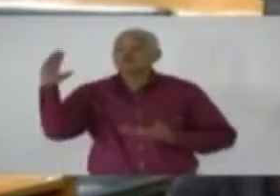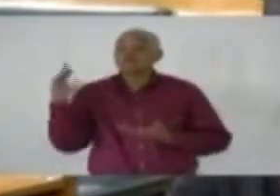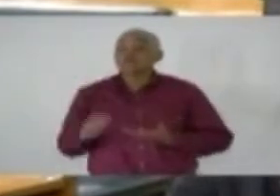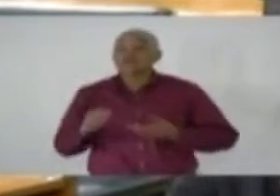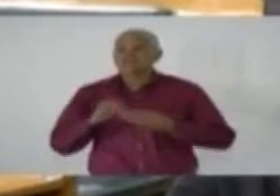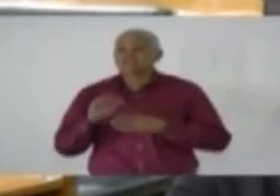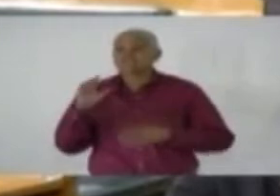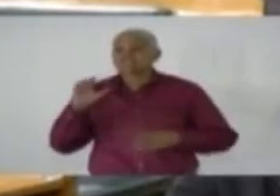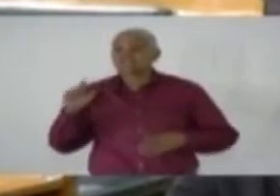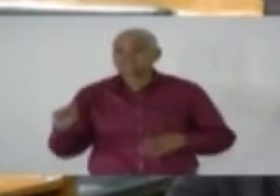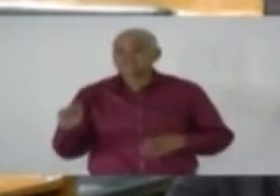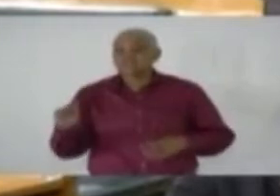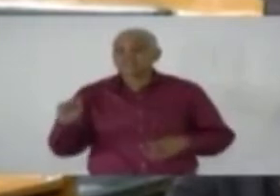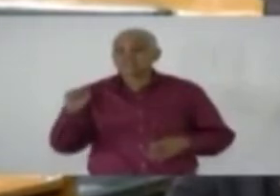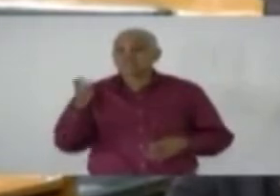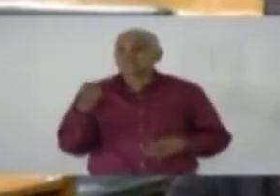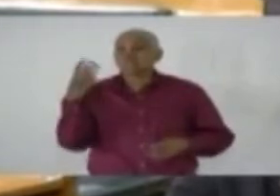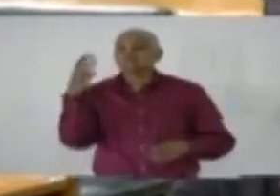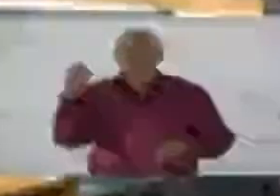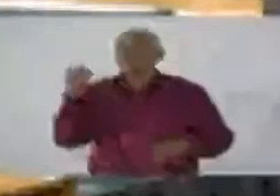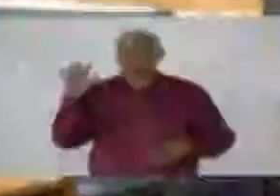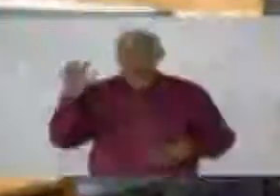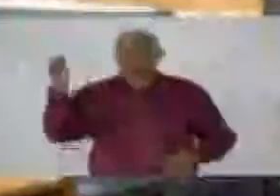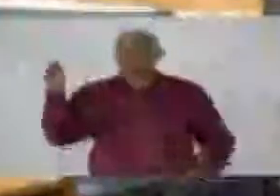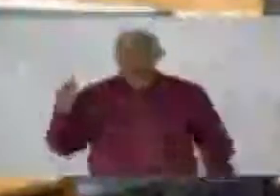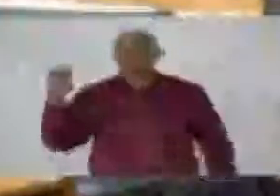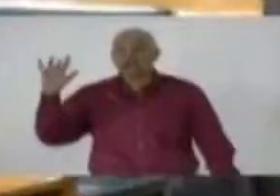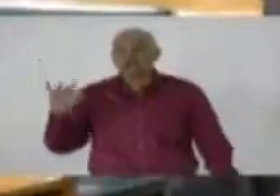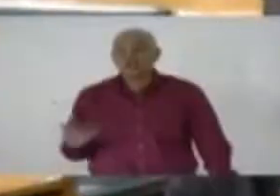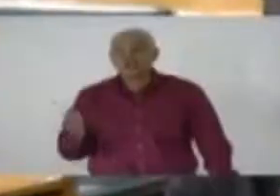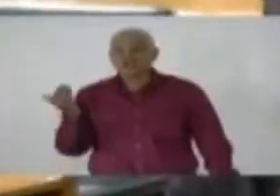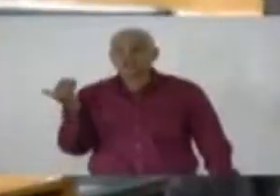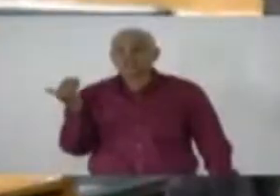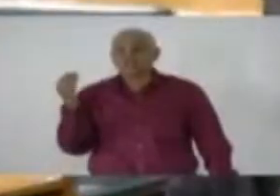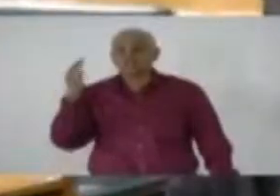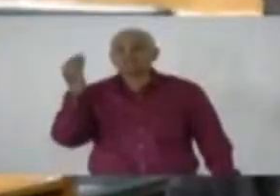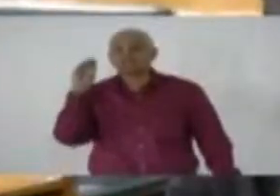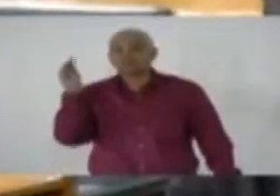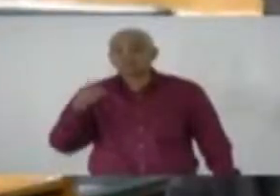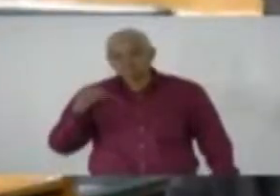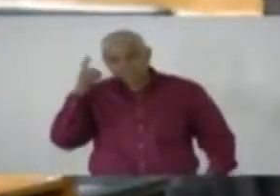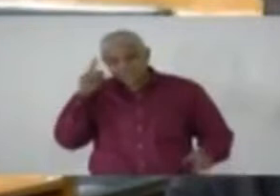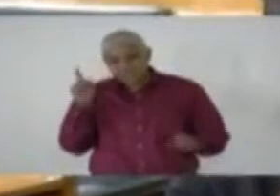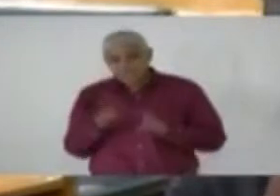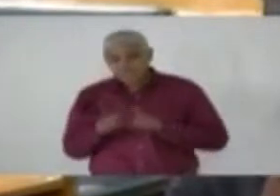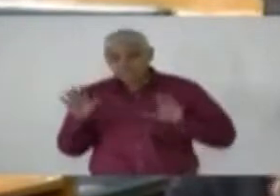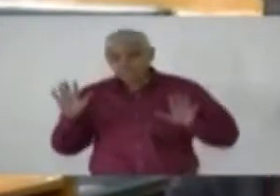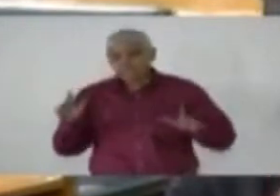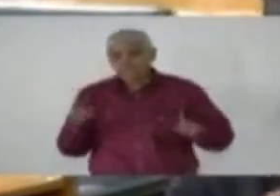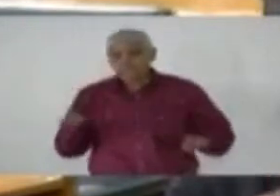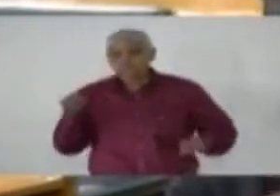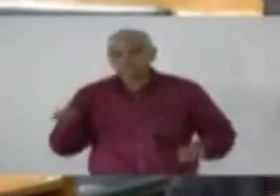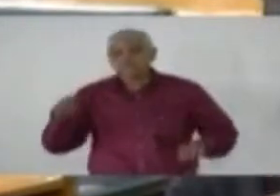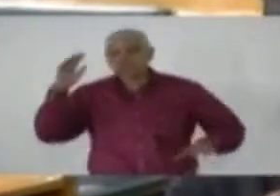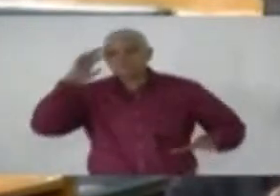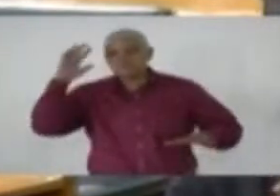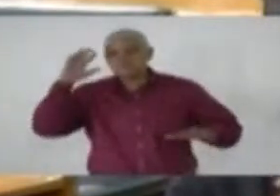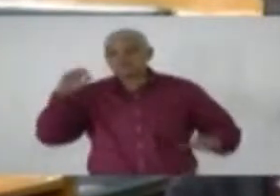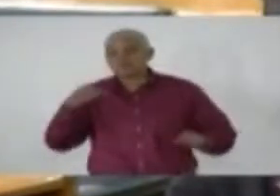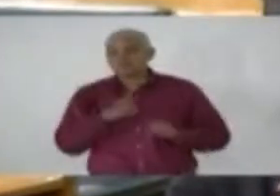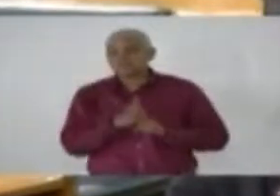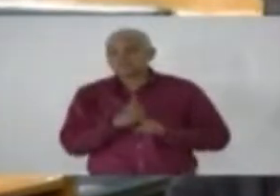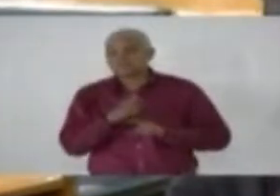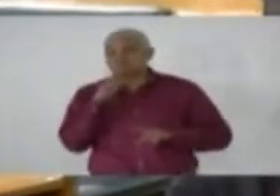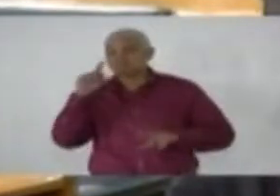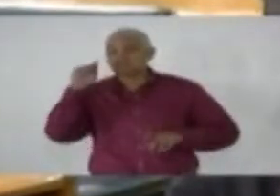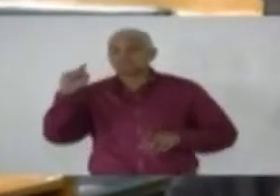of GCT from 16.5% to the more agreeable 15%. This, Mr. President, is the